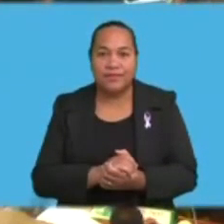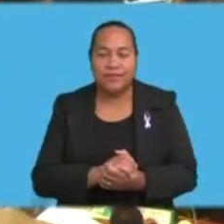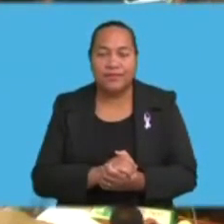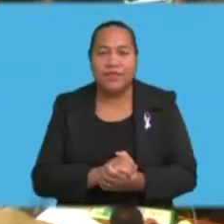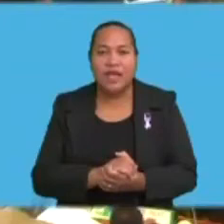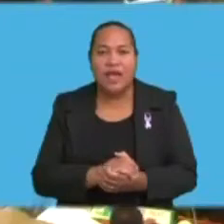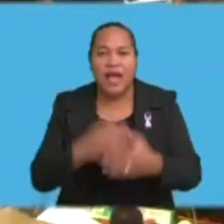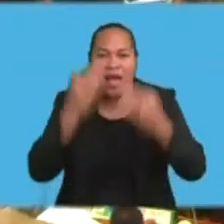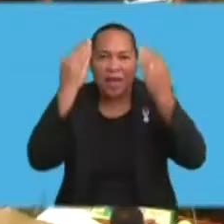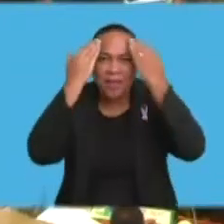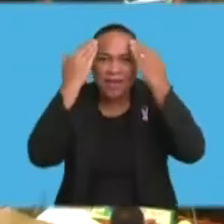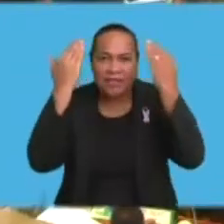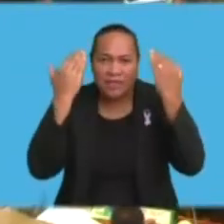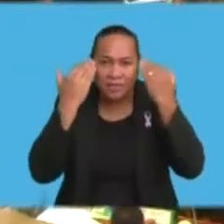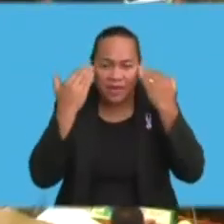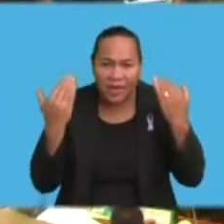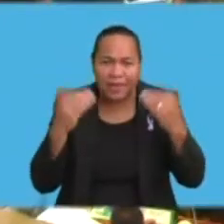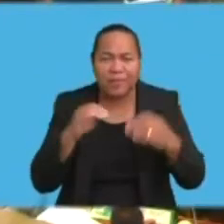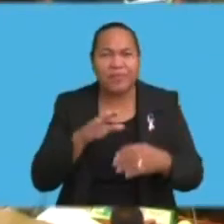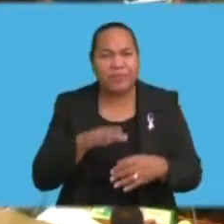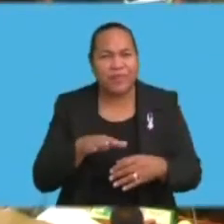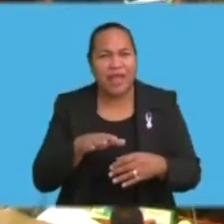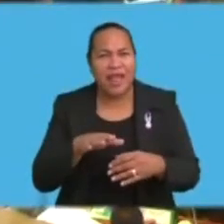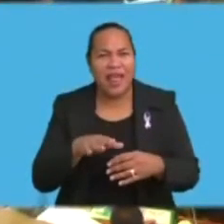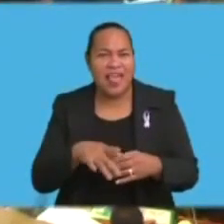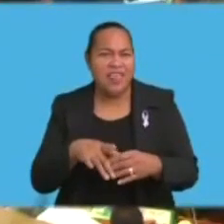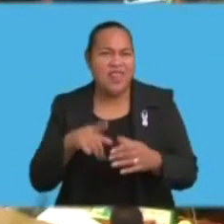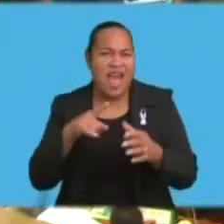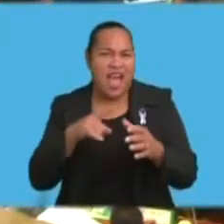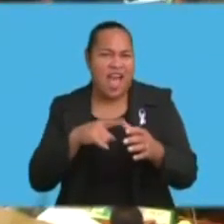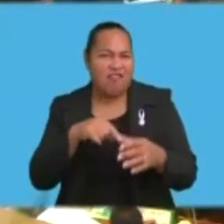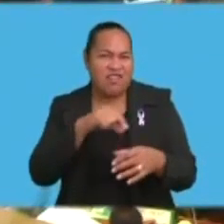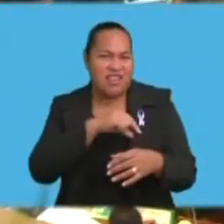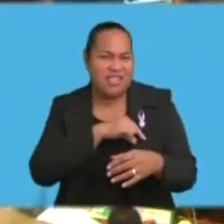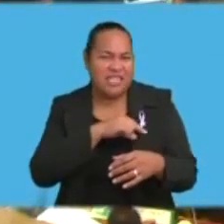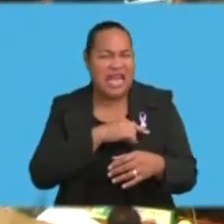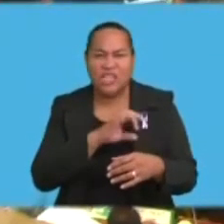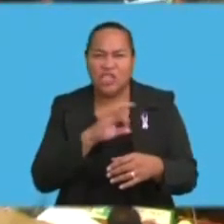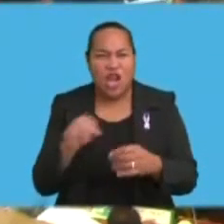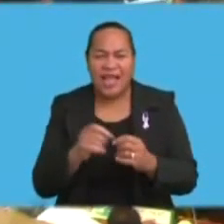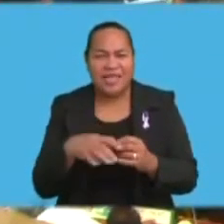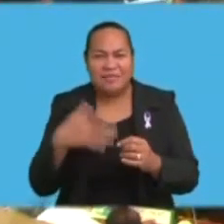Madam Speaker, the accreditation process is a very expensive exercise.